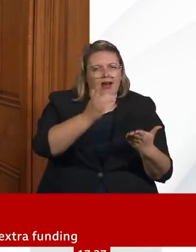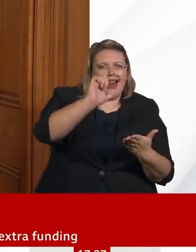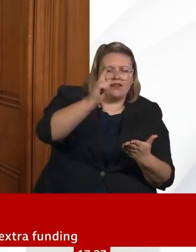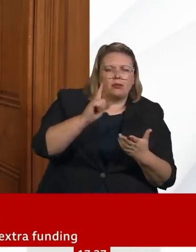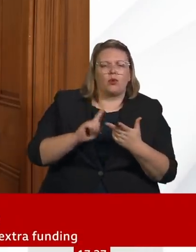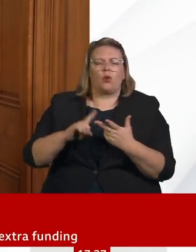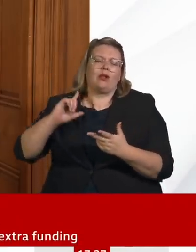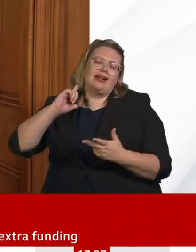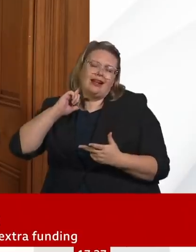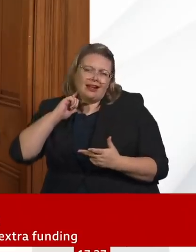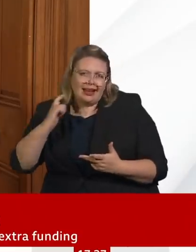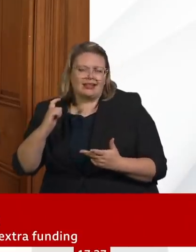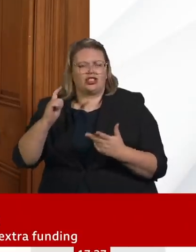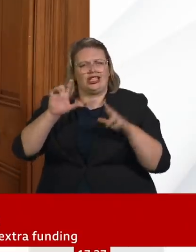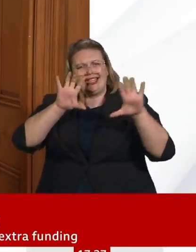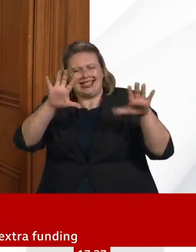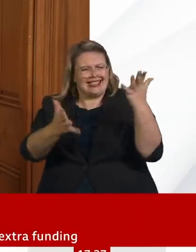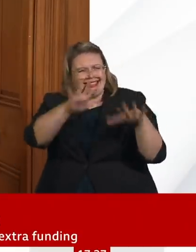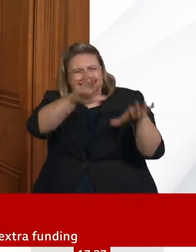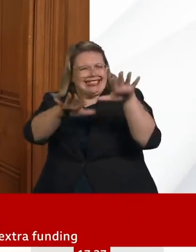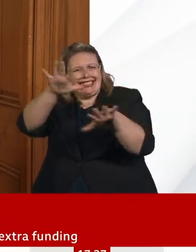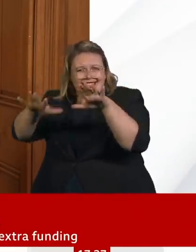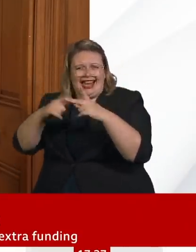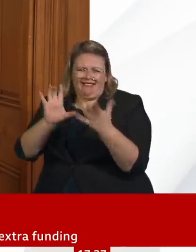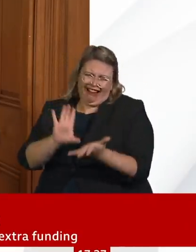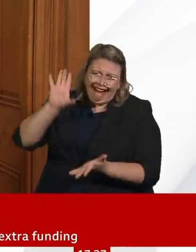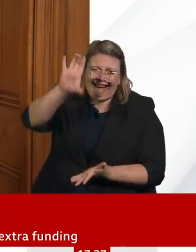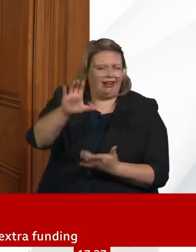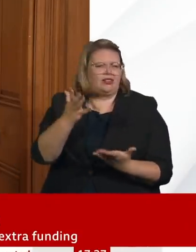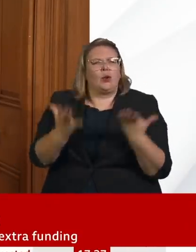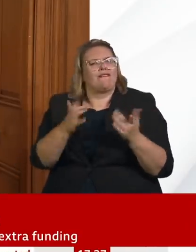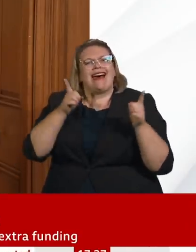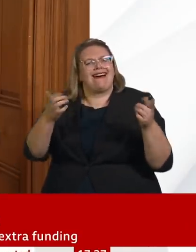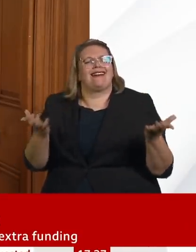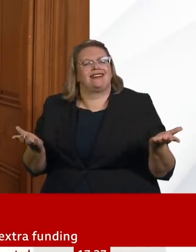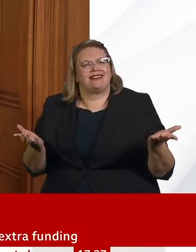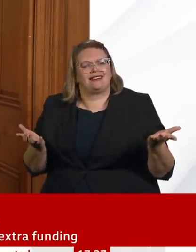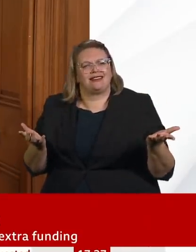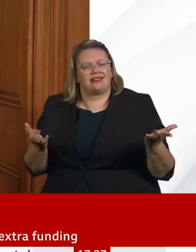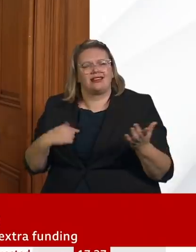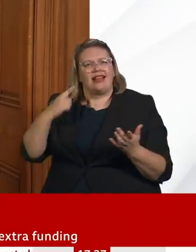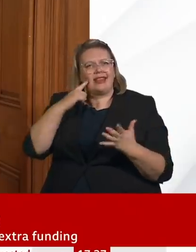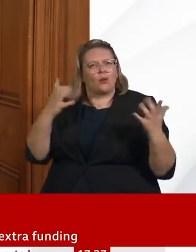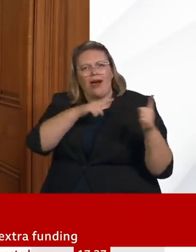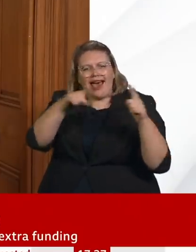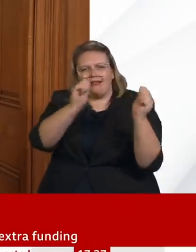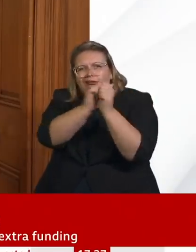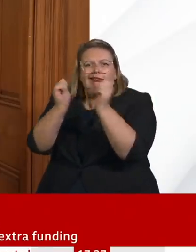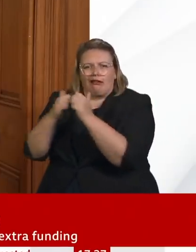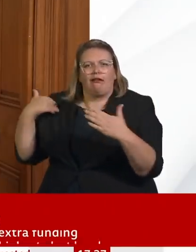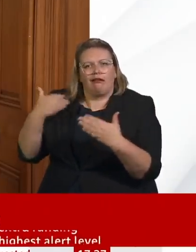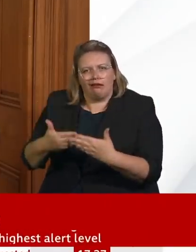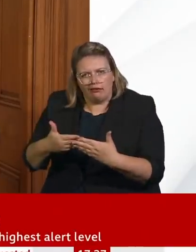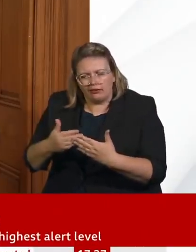Lancashire and Merseyside, for instance, where we have made progress. And I just remind you that in terms of